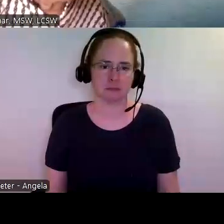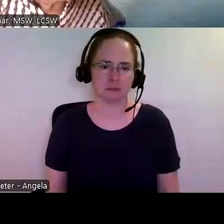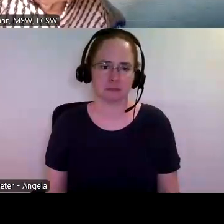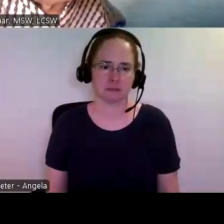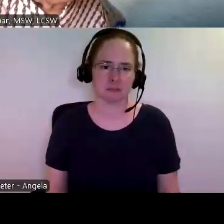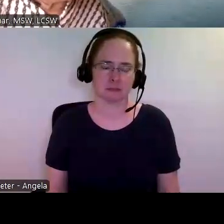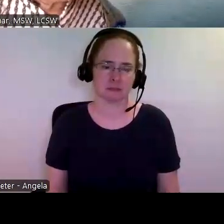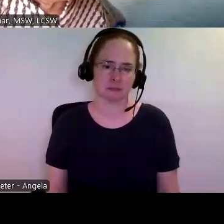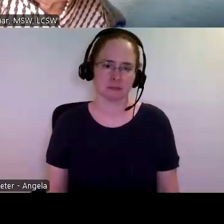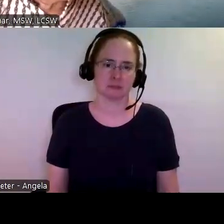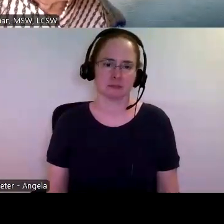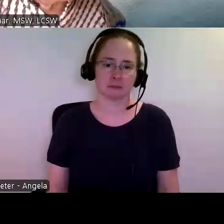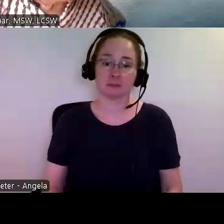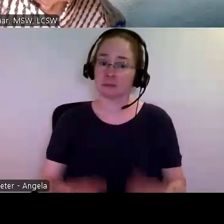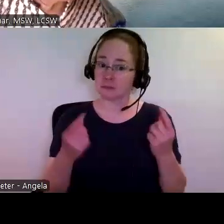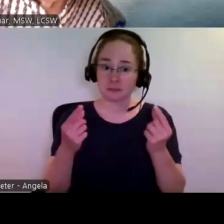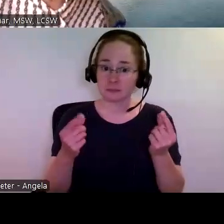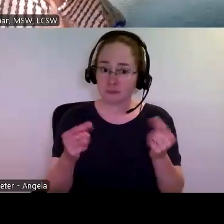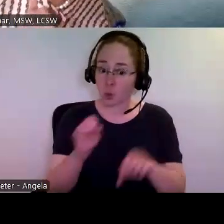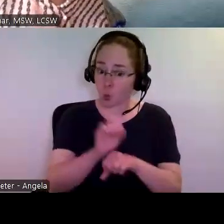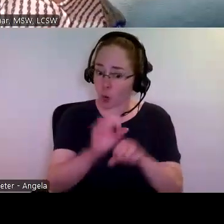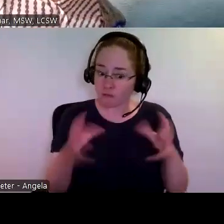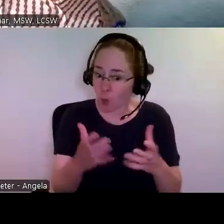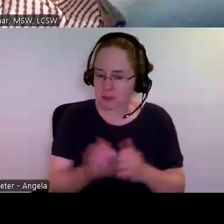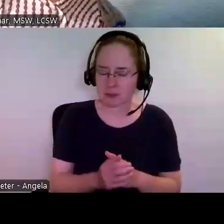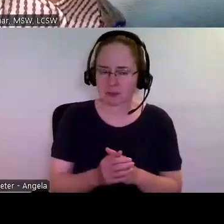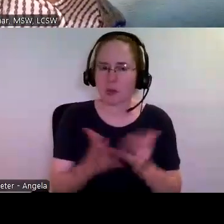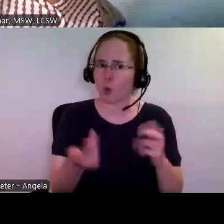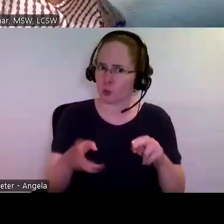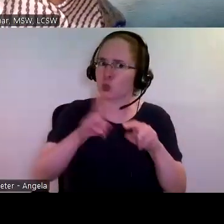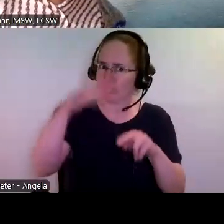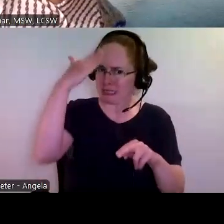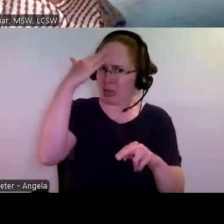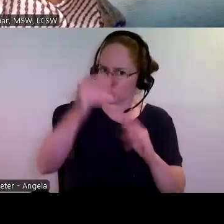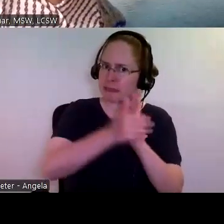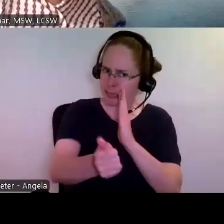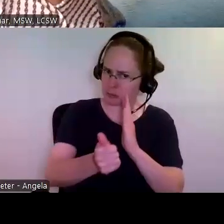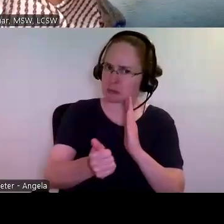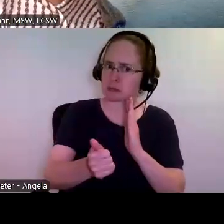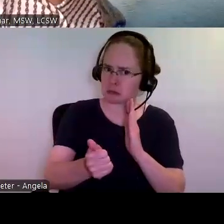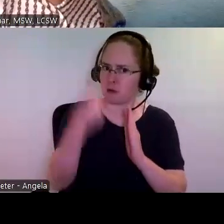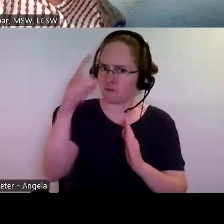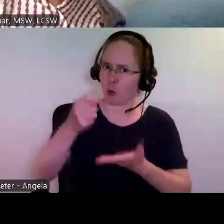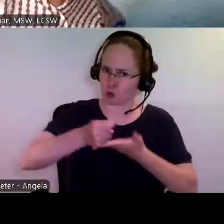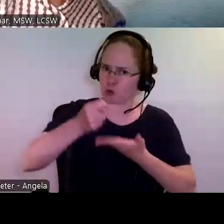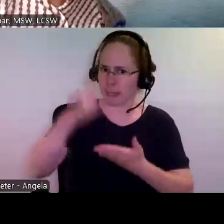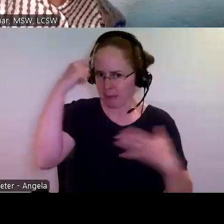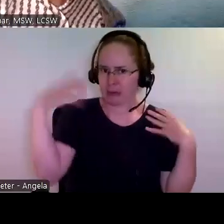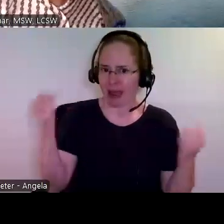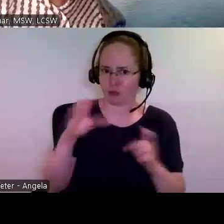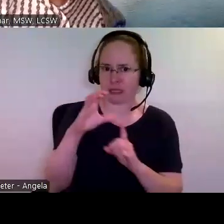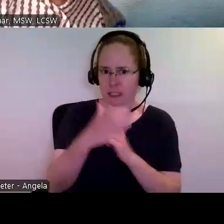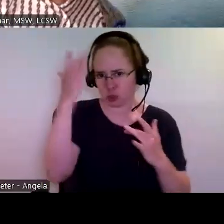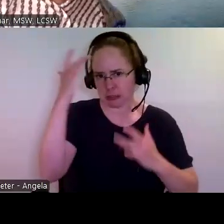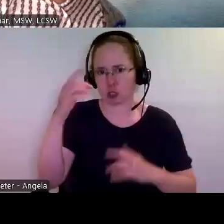And so what are we doing for the workforce? We want to increase their knowledge and skills in treating mental health conditions in older adults,